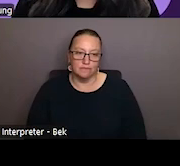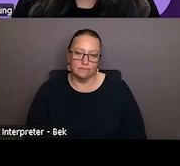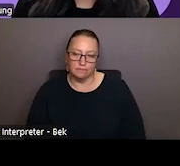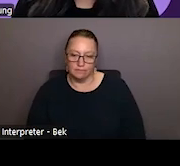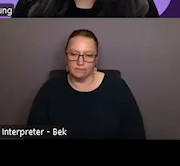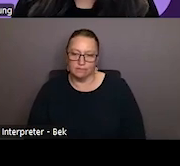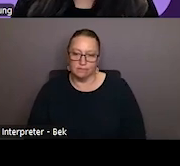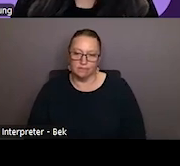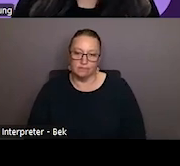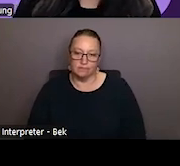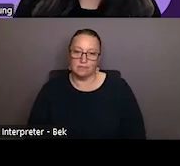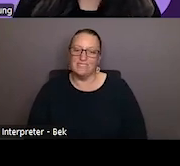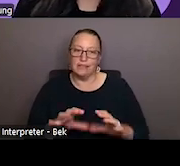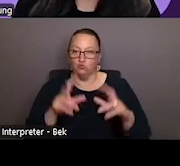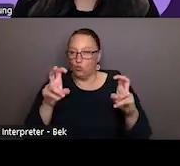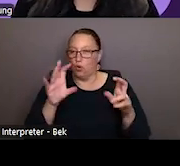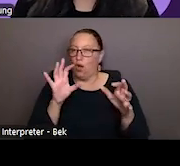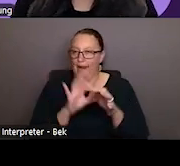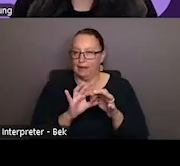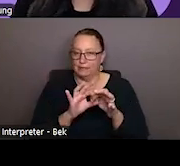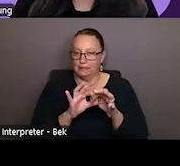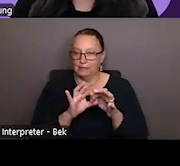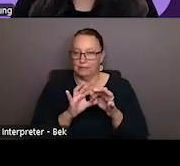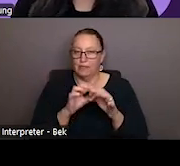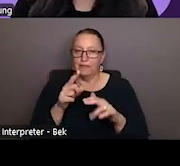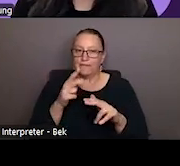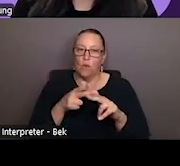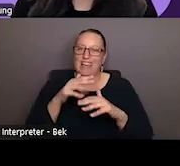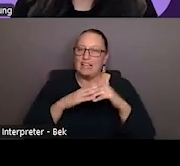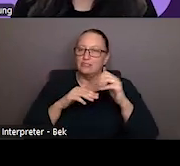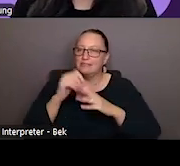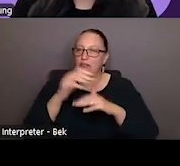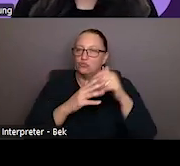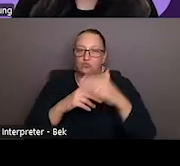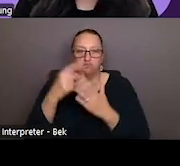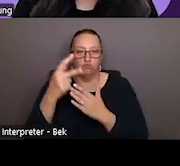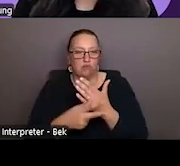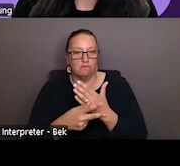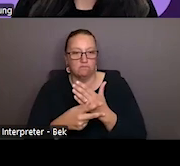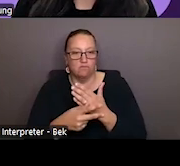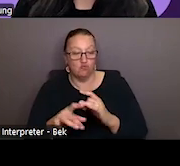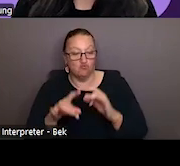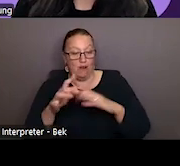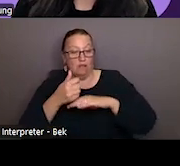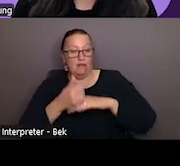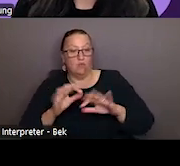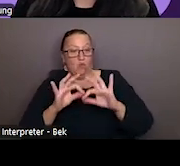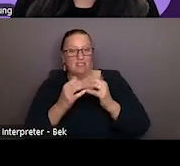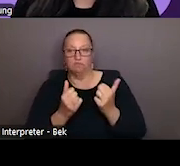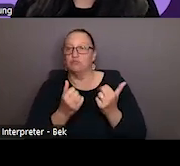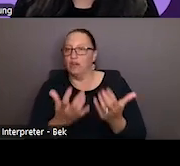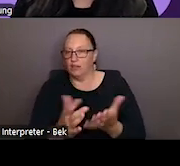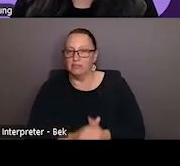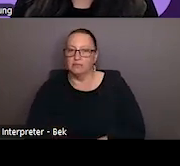Connect category is awarded to an intersectional program delivered by an Australian-based organisation